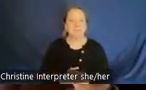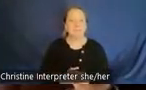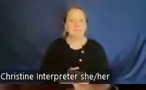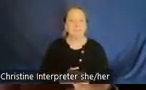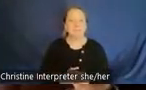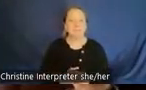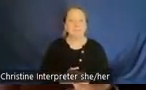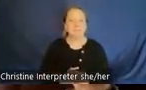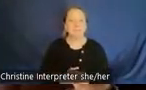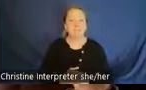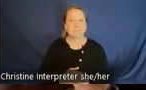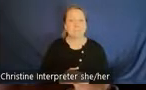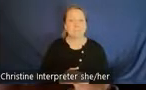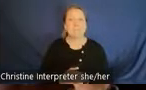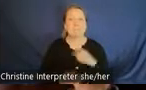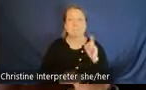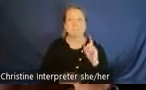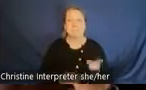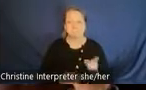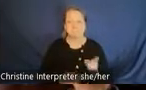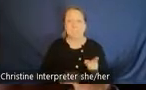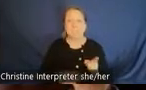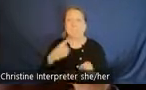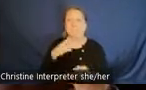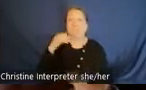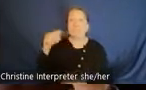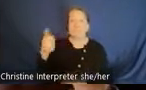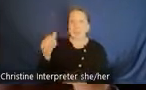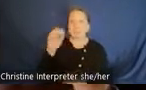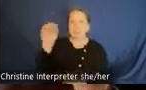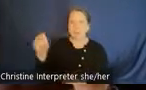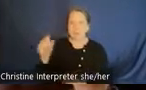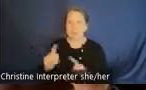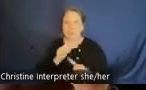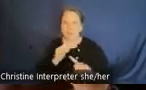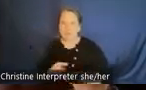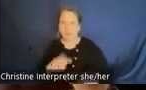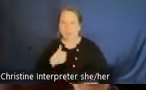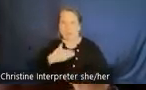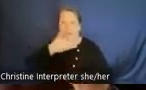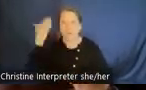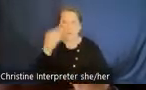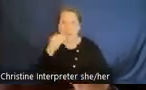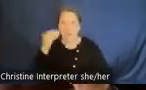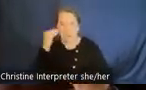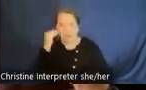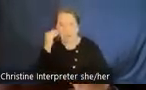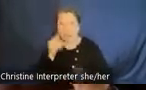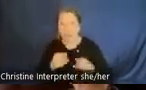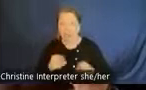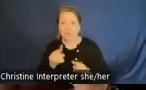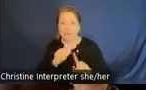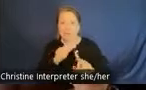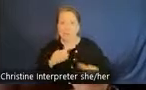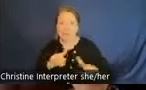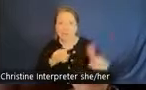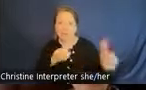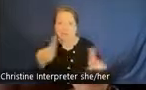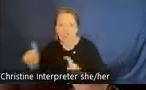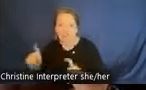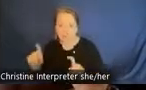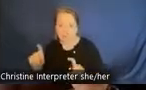This slide shows that 10% of respondents were homeless at the time of the survey.